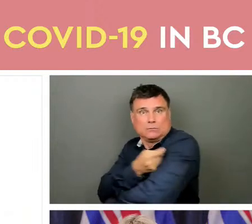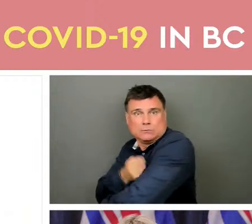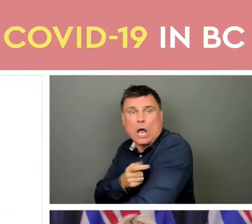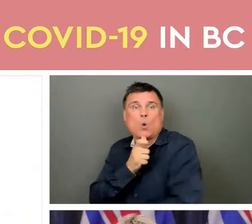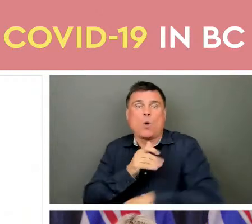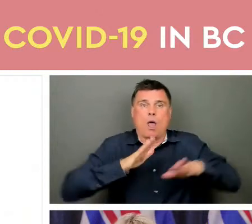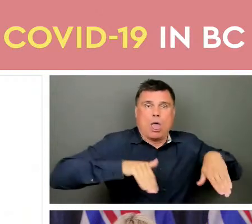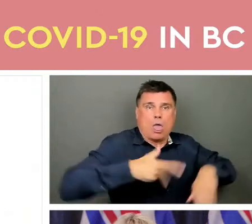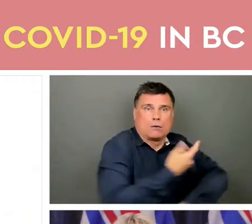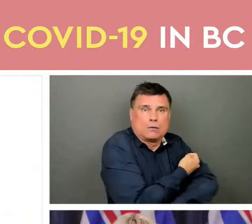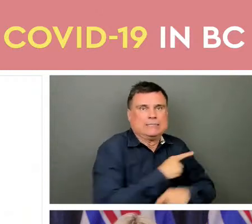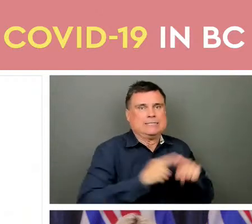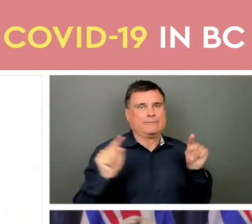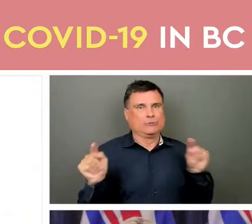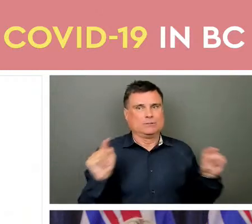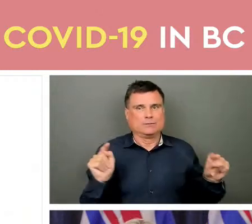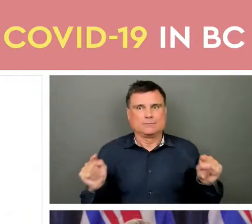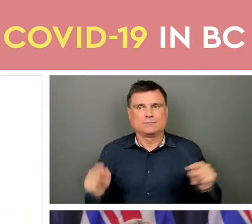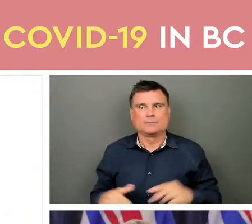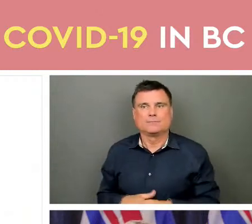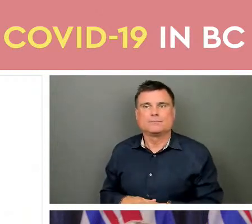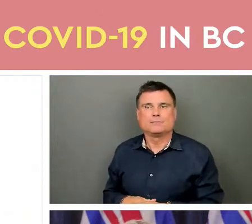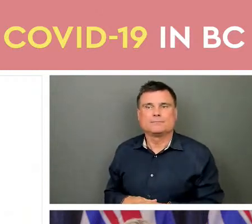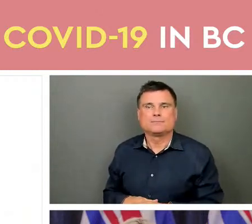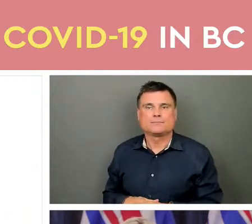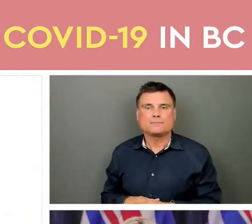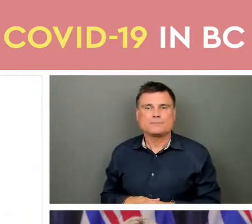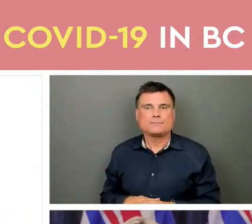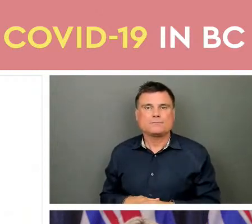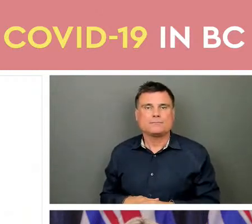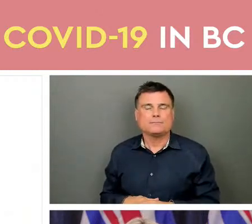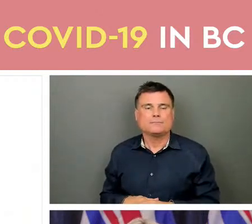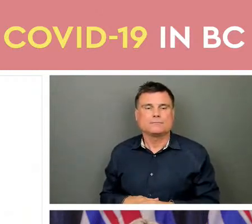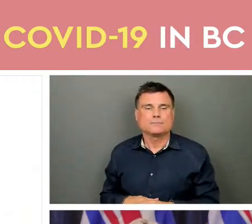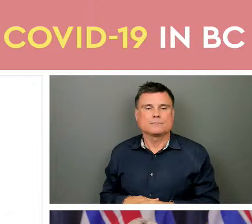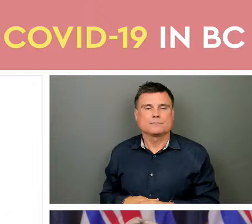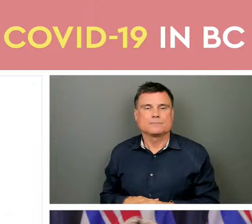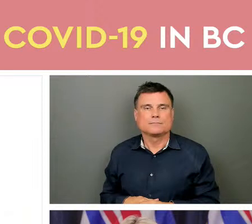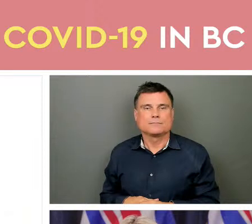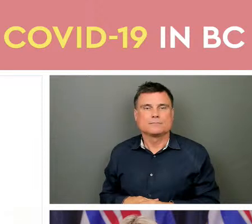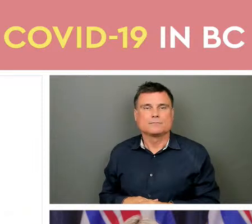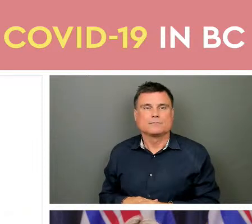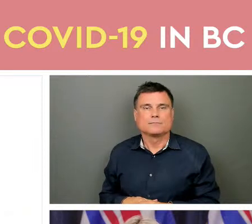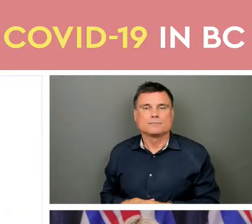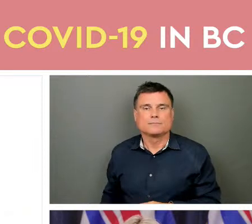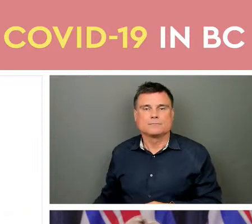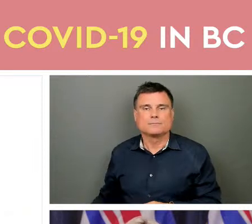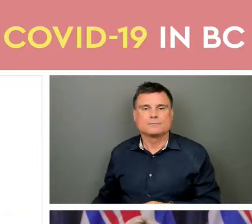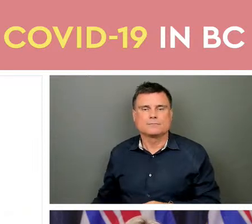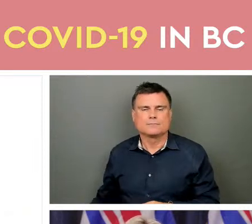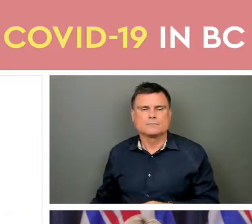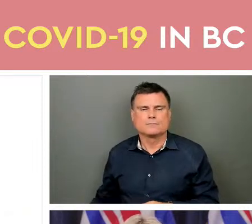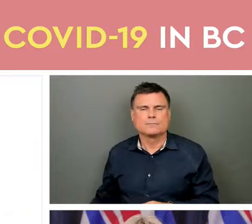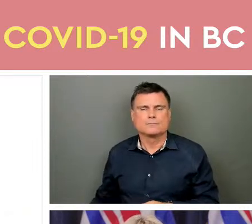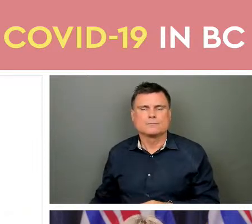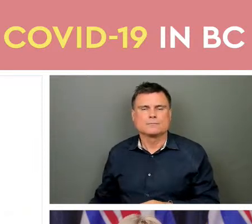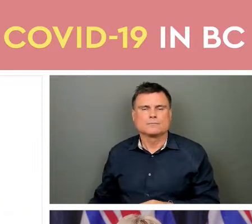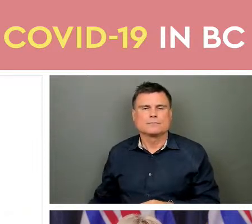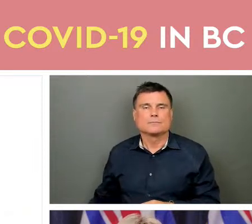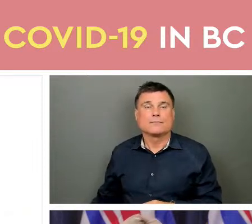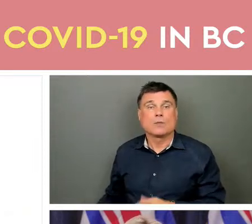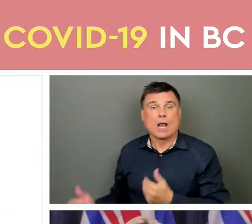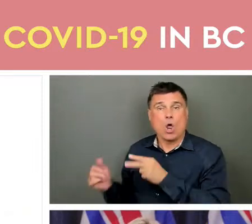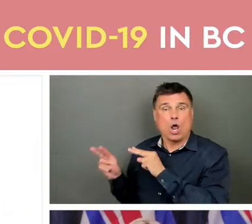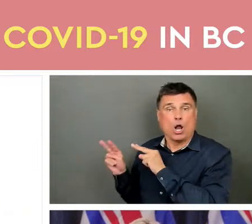This is an update of the slide we've presented a number of times, looking at the distribution of cases and hospitalizations and the